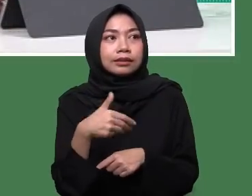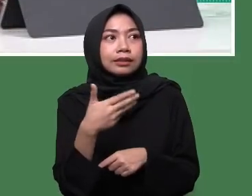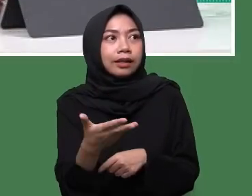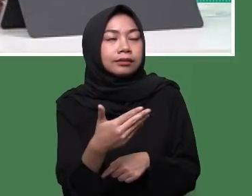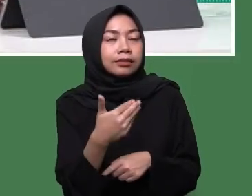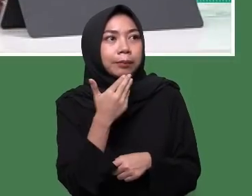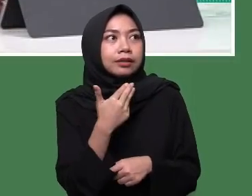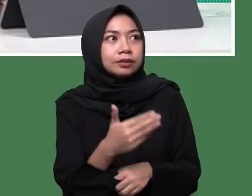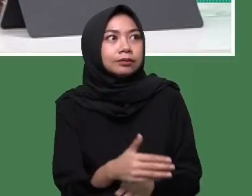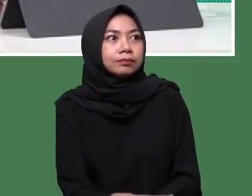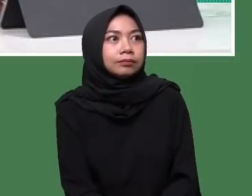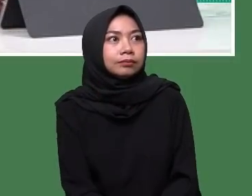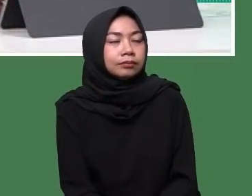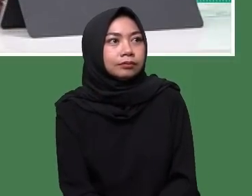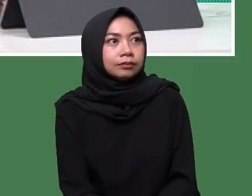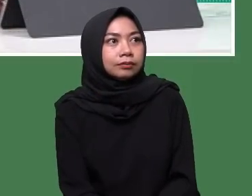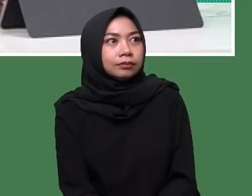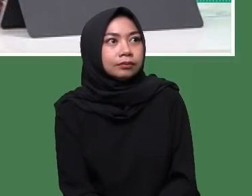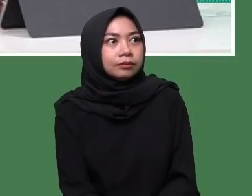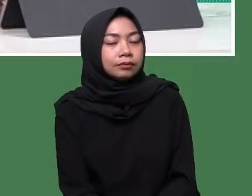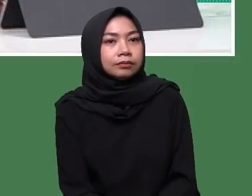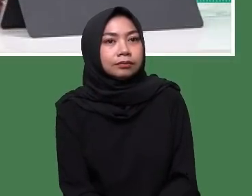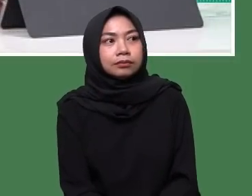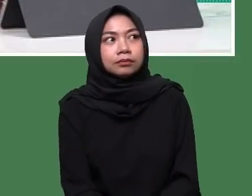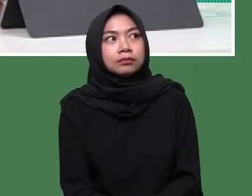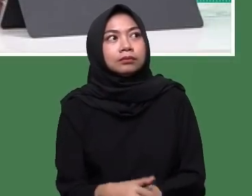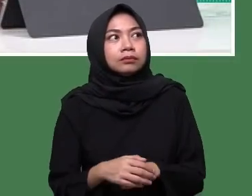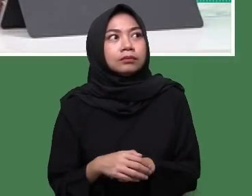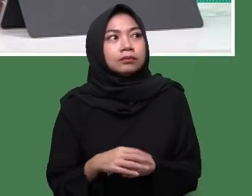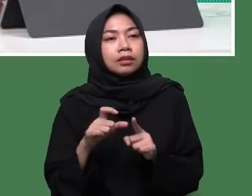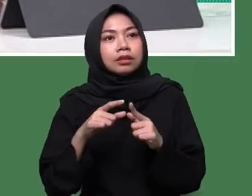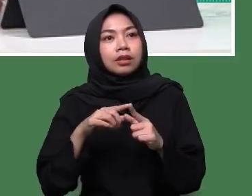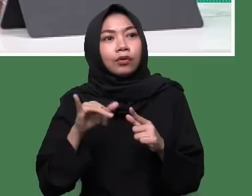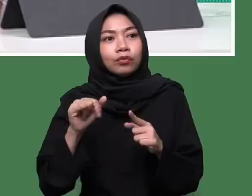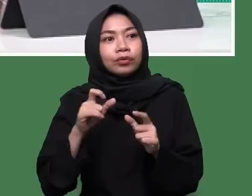you. Thank you very much, Professor.